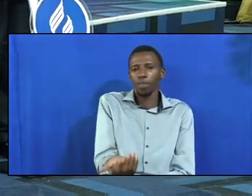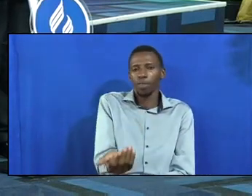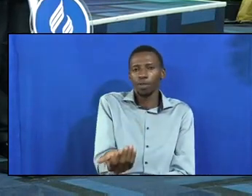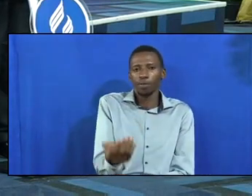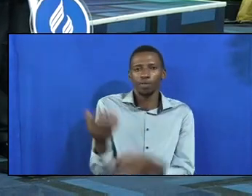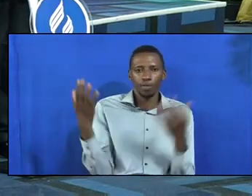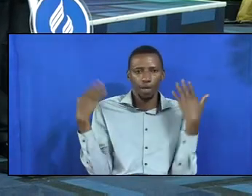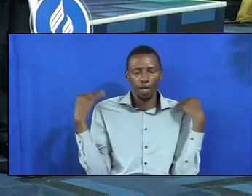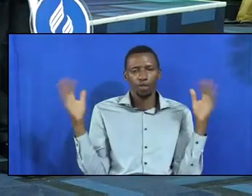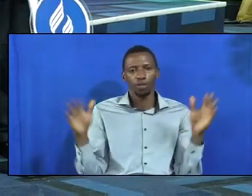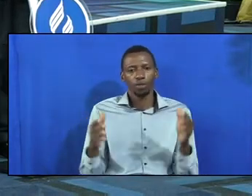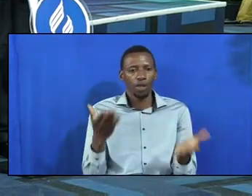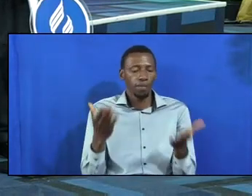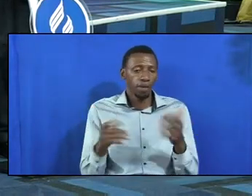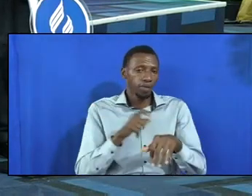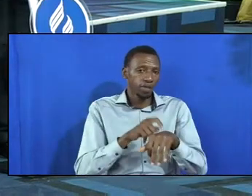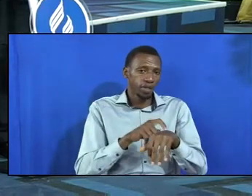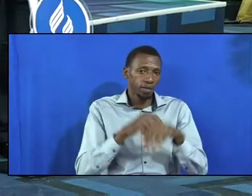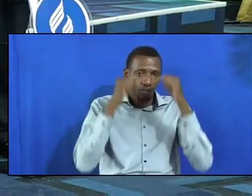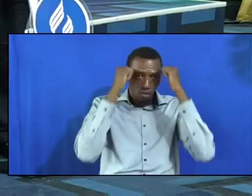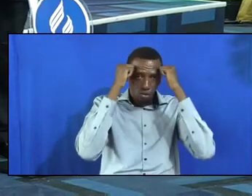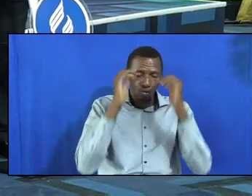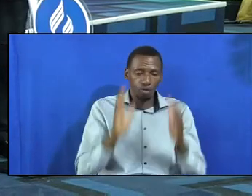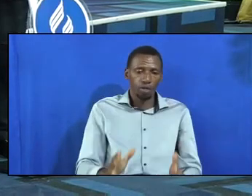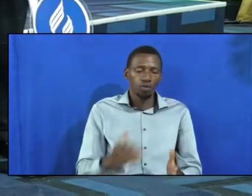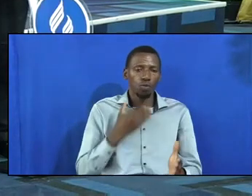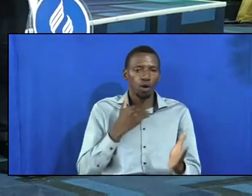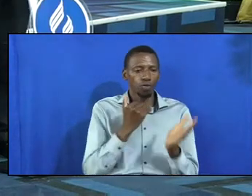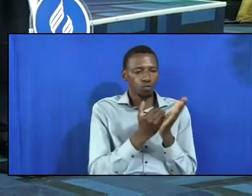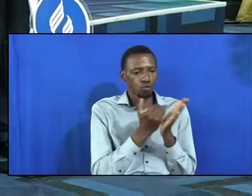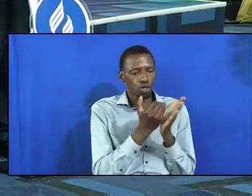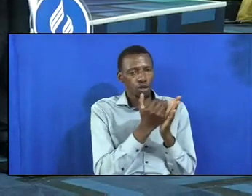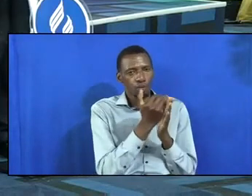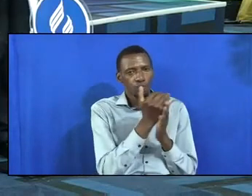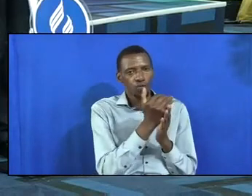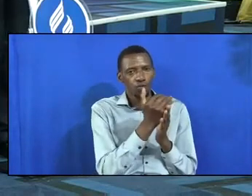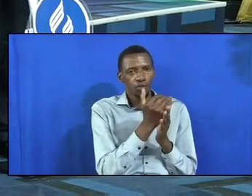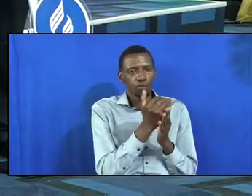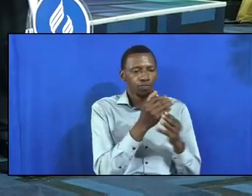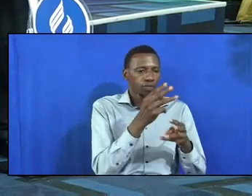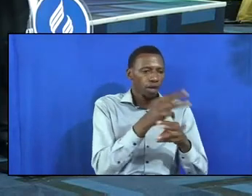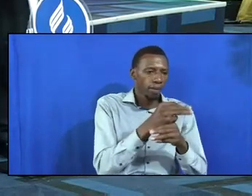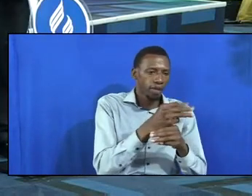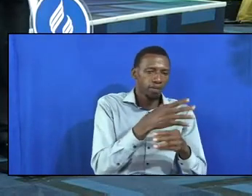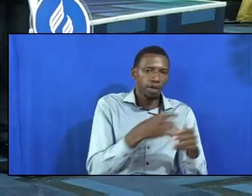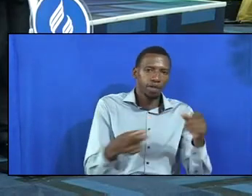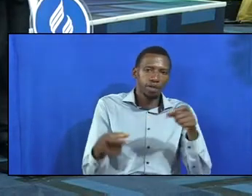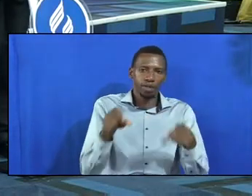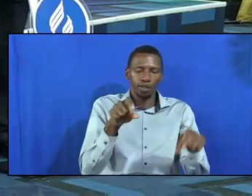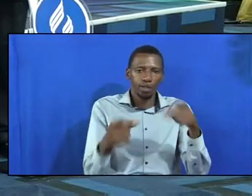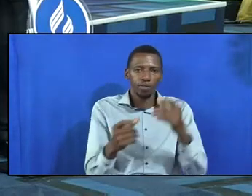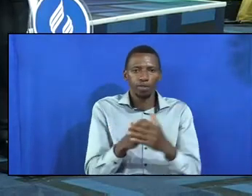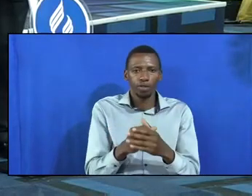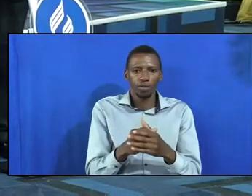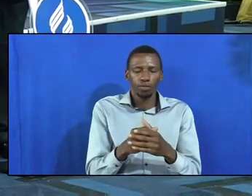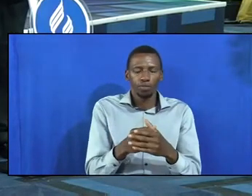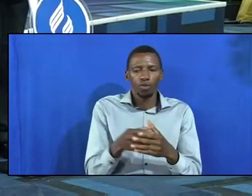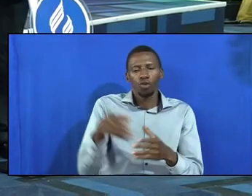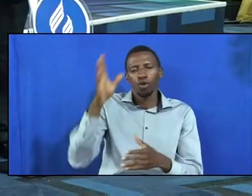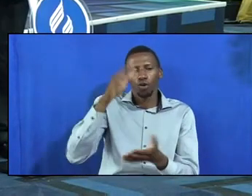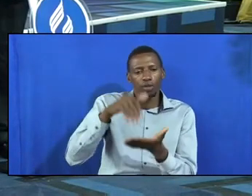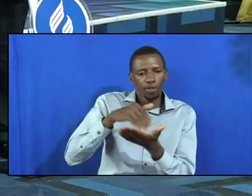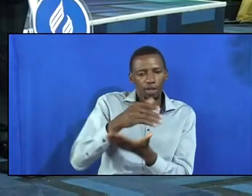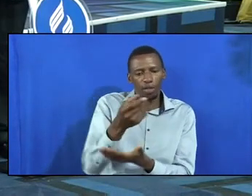in mathematics, chemistry, some just sends a junior angel, just touches you and he says, let now maths get into the head and things